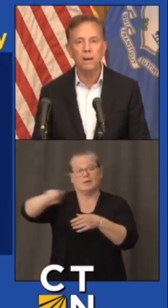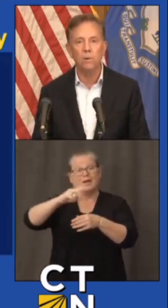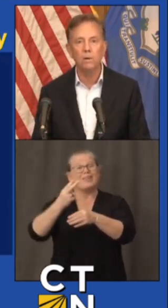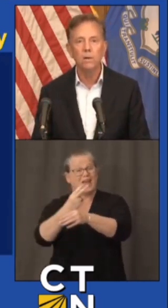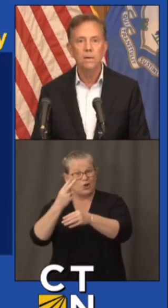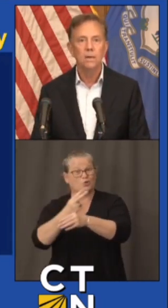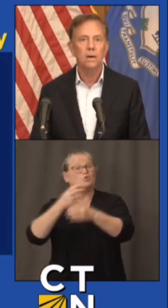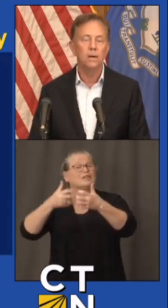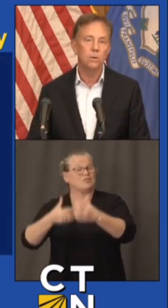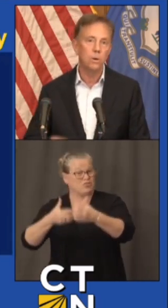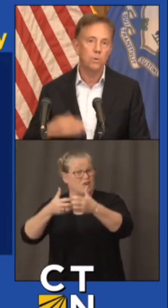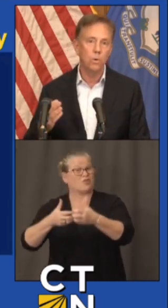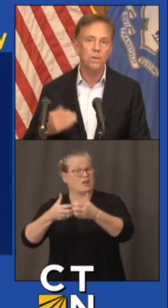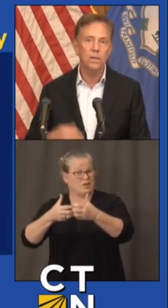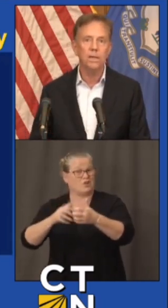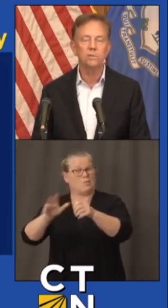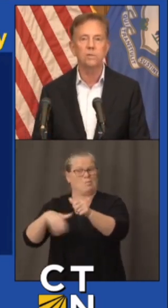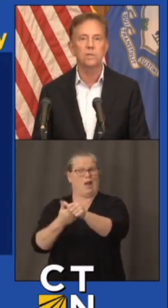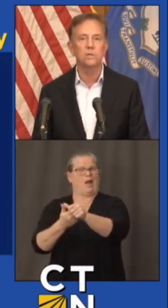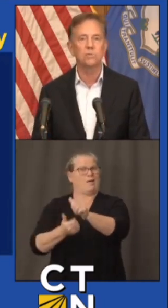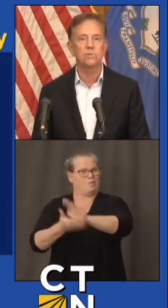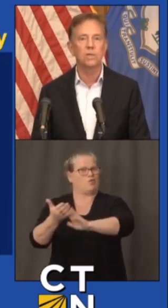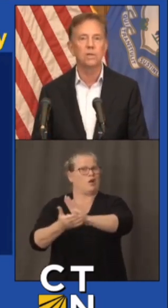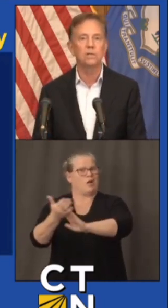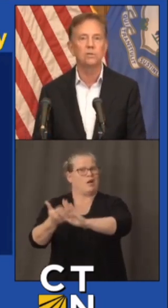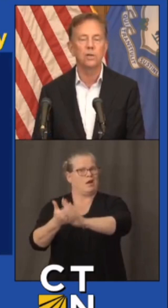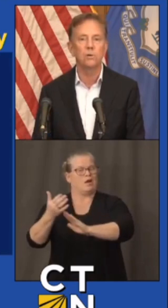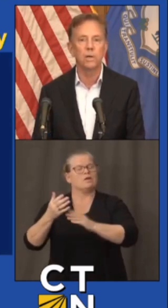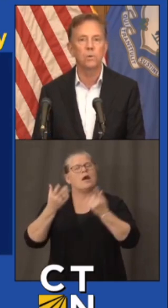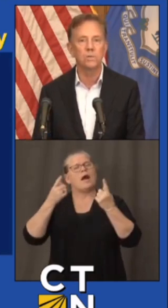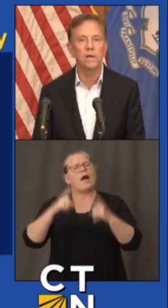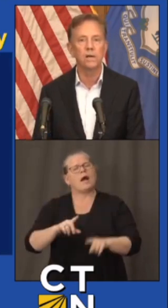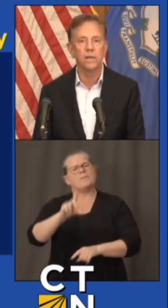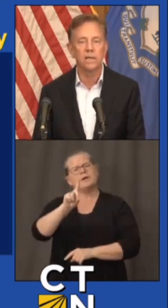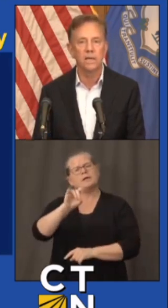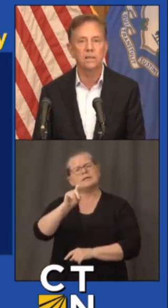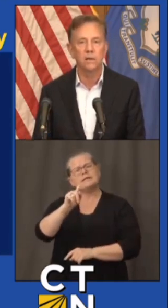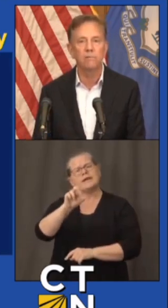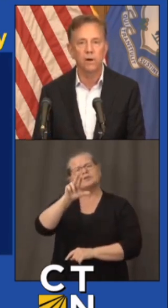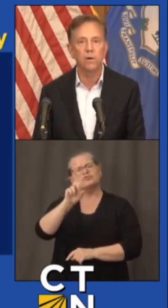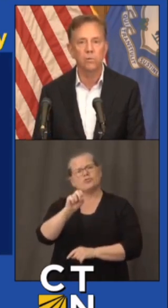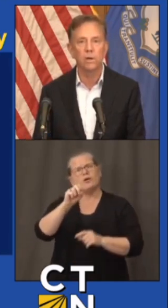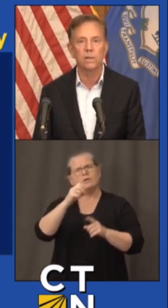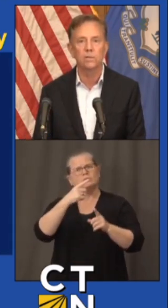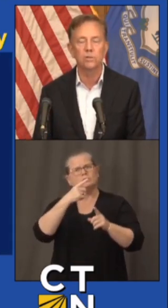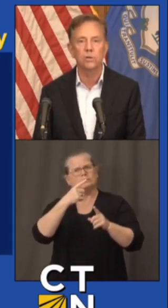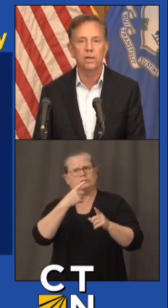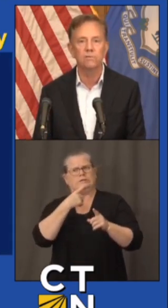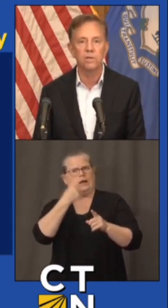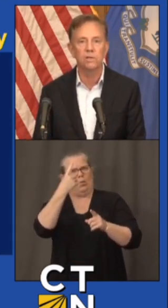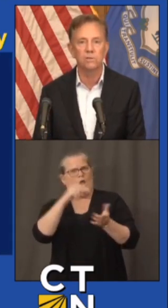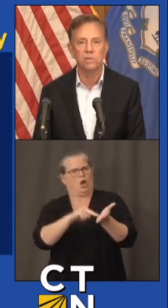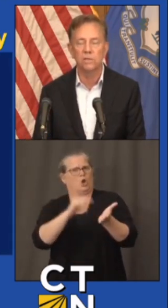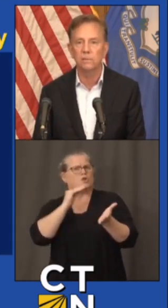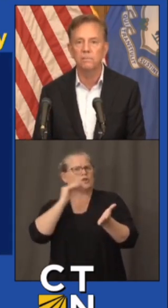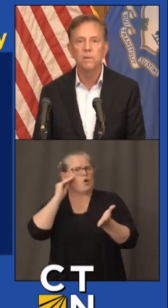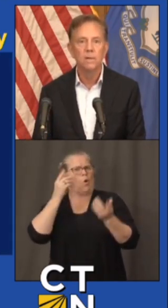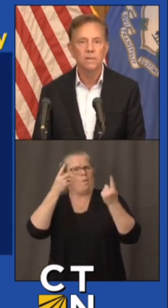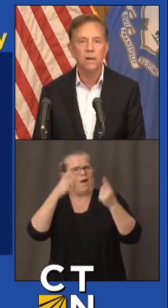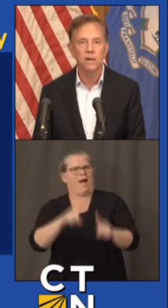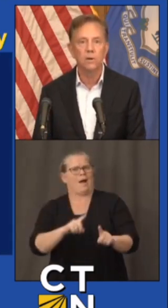backup power. Although in one case, Deirdre said the generator went down. You had to get there very quickly because you couldn't have seniors